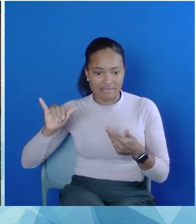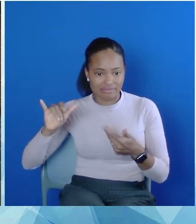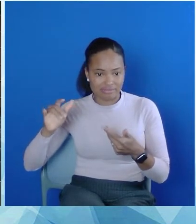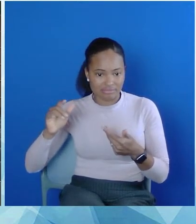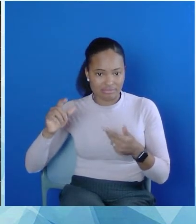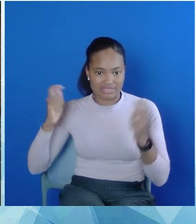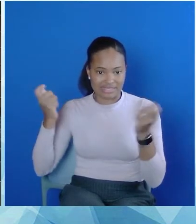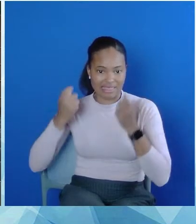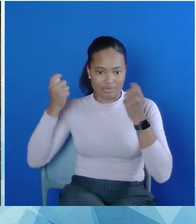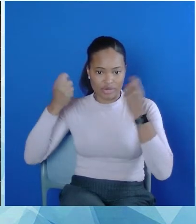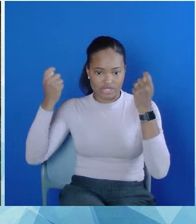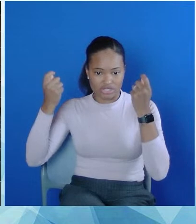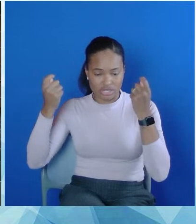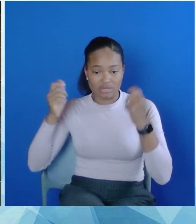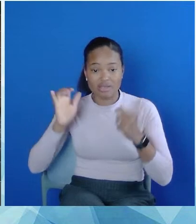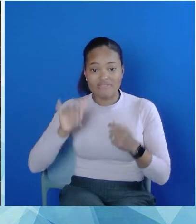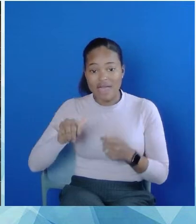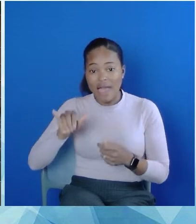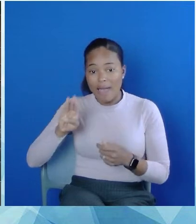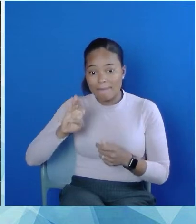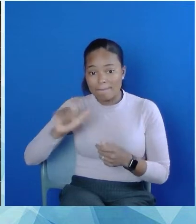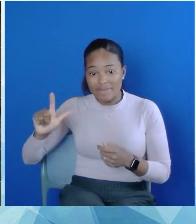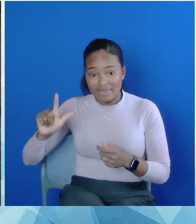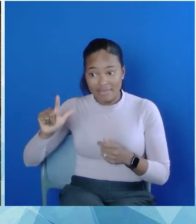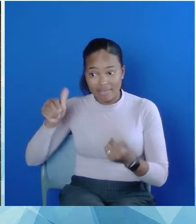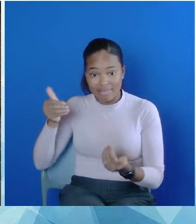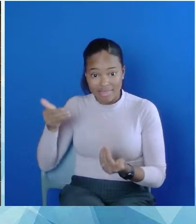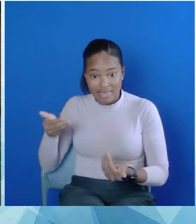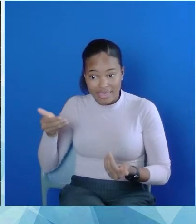I think it was introduced in January,